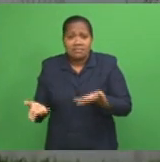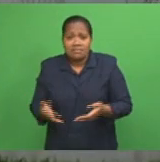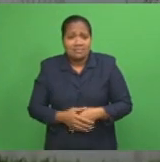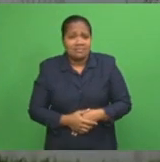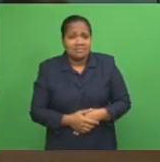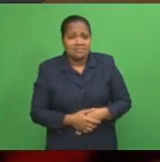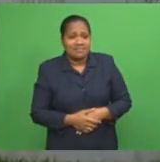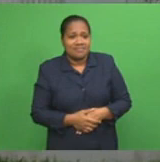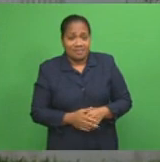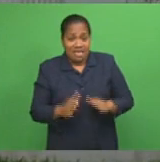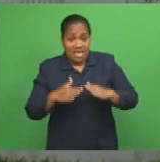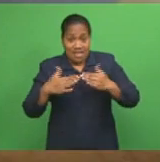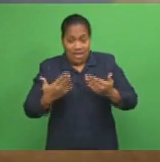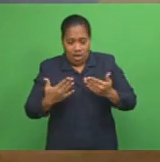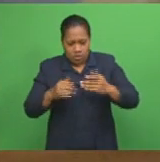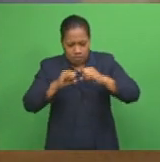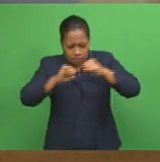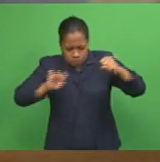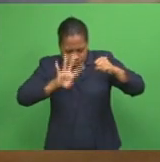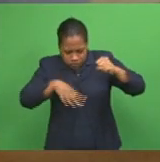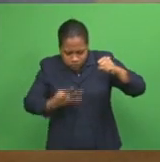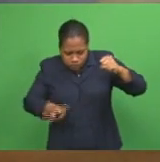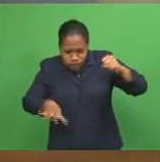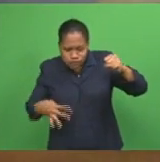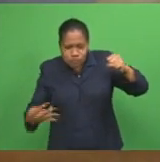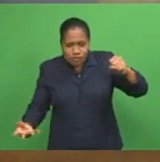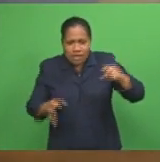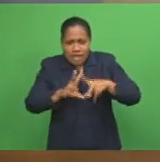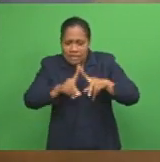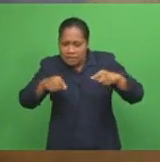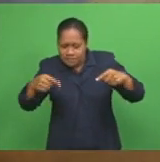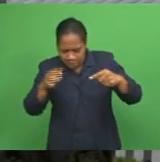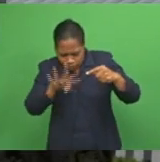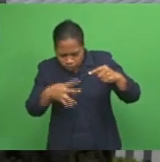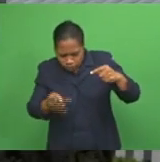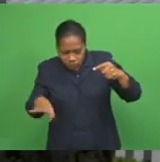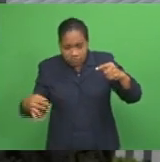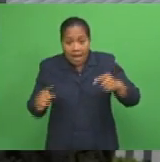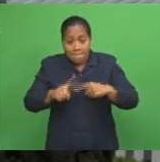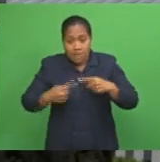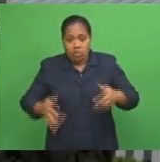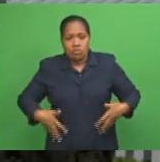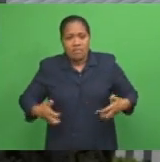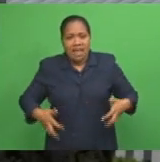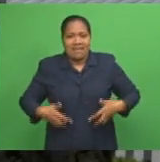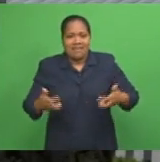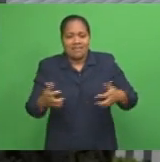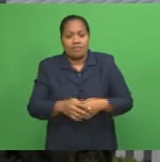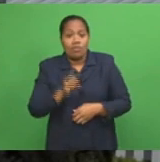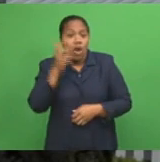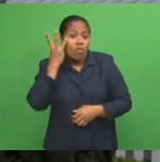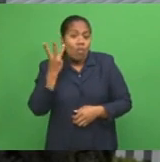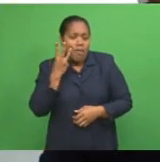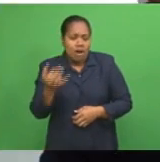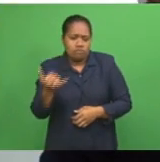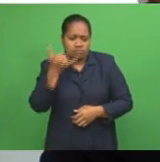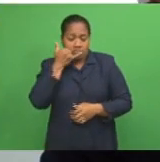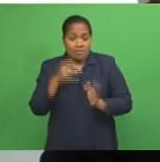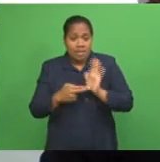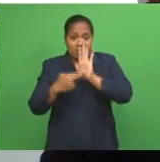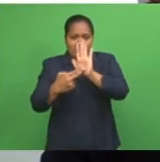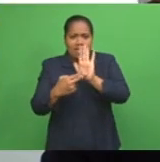now carefully scrutinizing each case to determine the authenticity of the complaints. There was one lady that called me up from Nindi. She